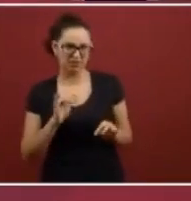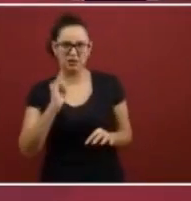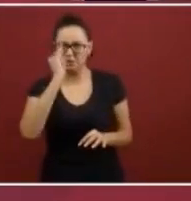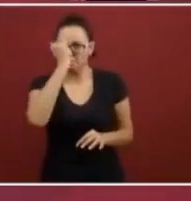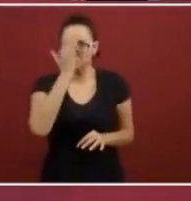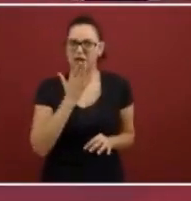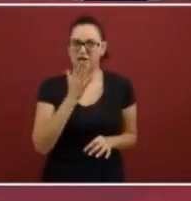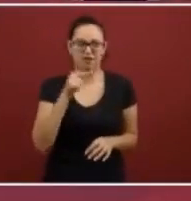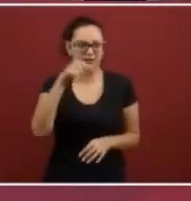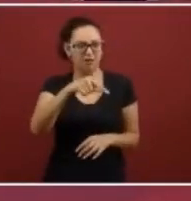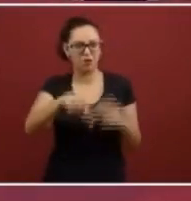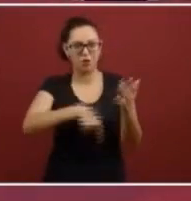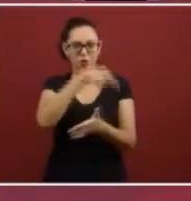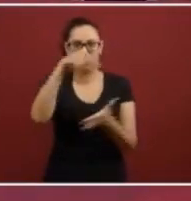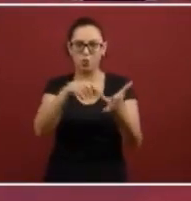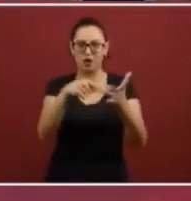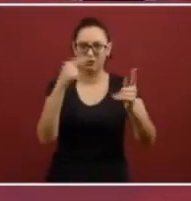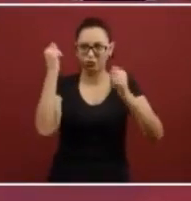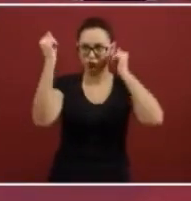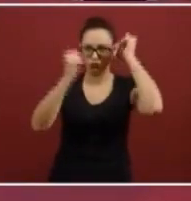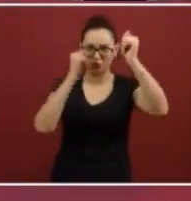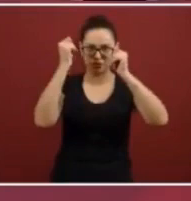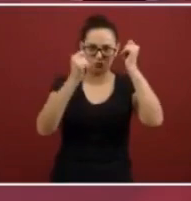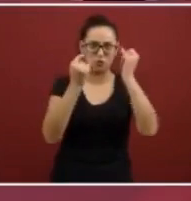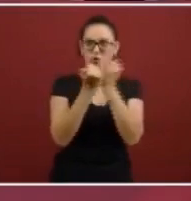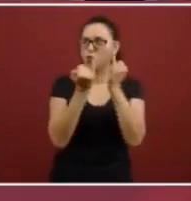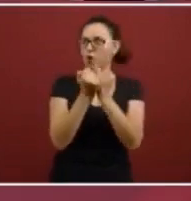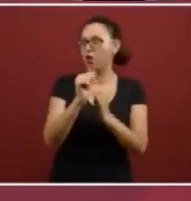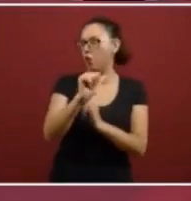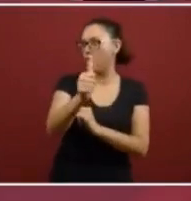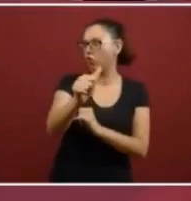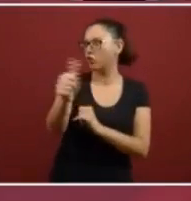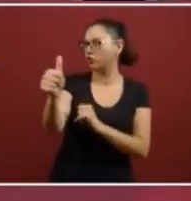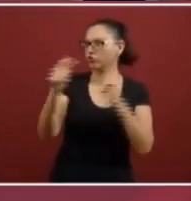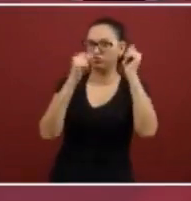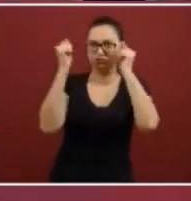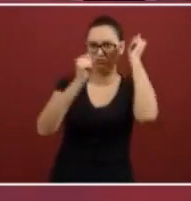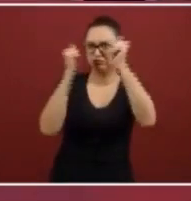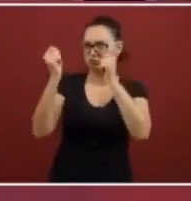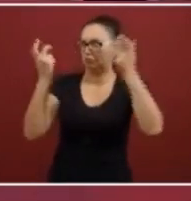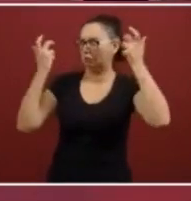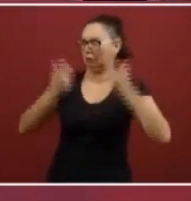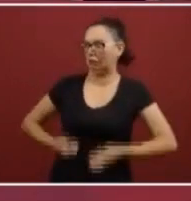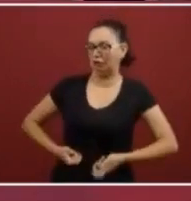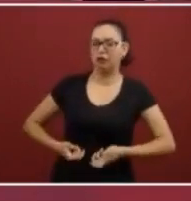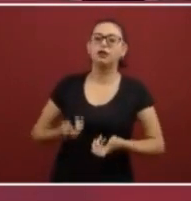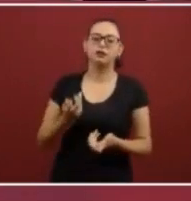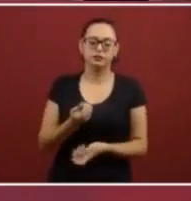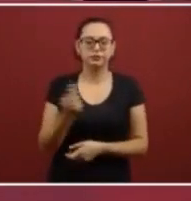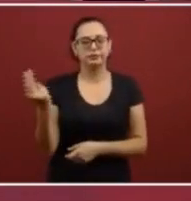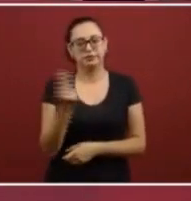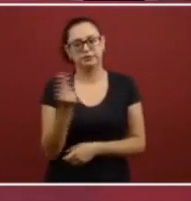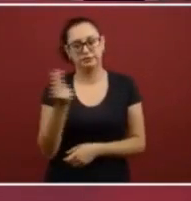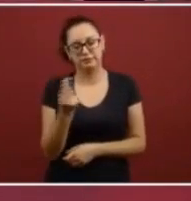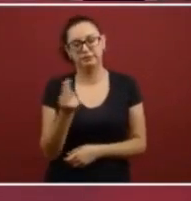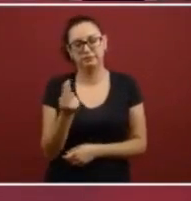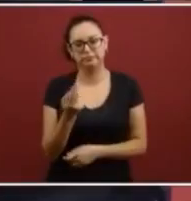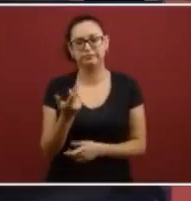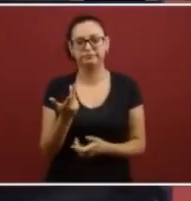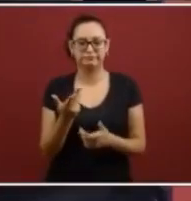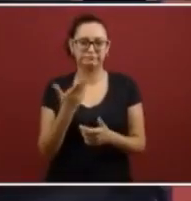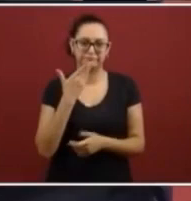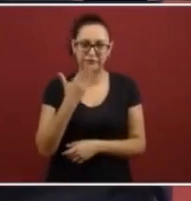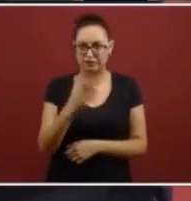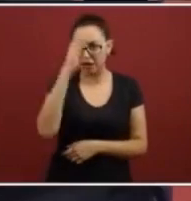centro turístico from como Los the Cabos y otros. tourist Entonces, image hay que of our buscar, country, like in Cabo.